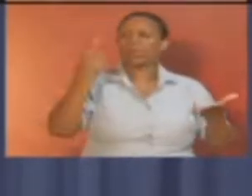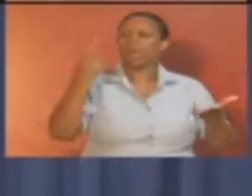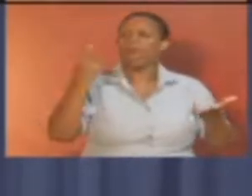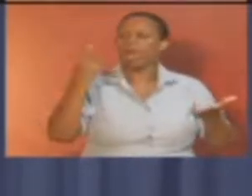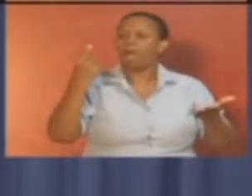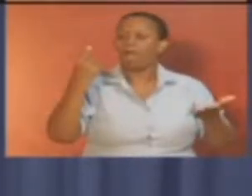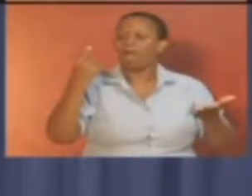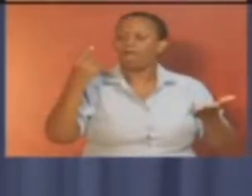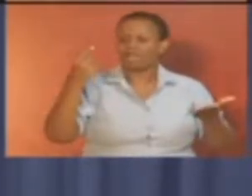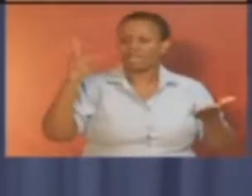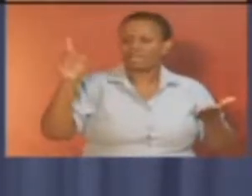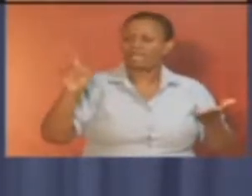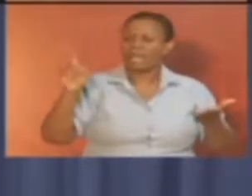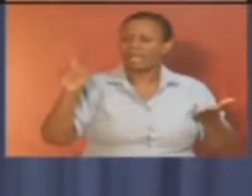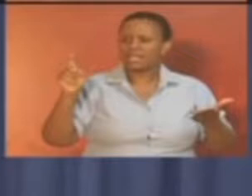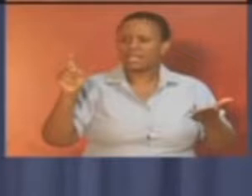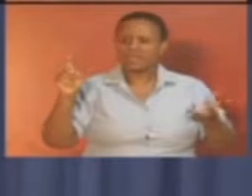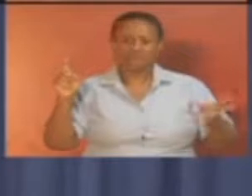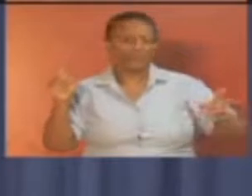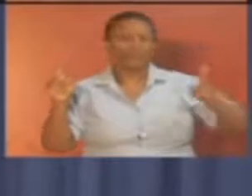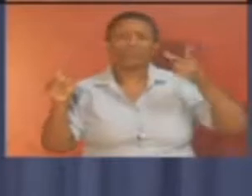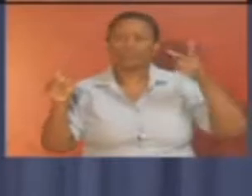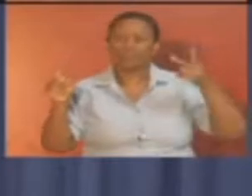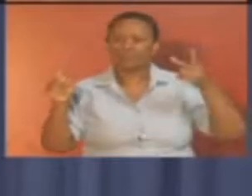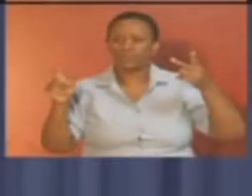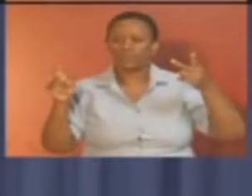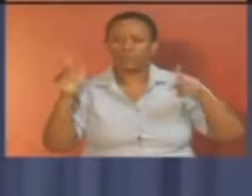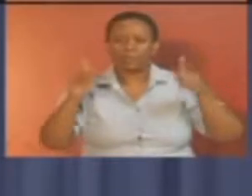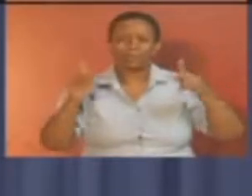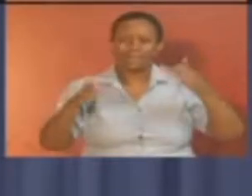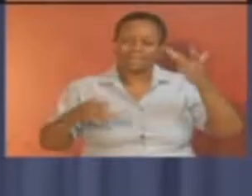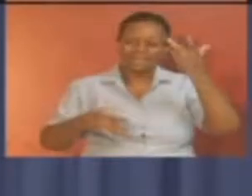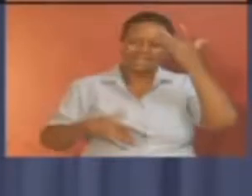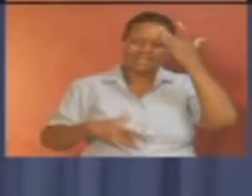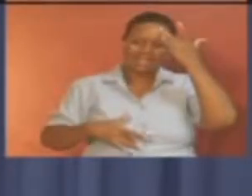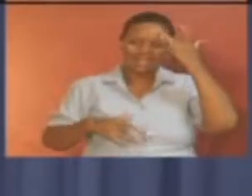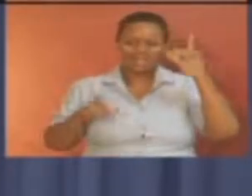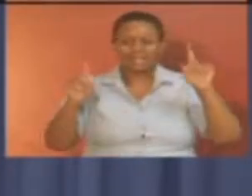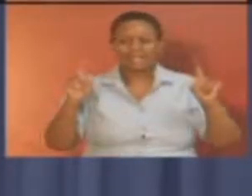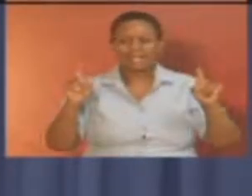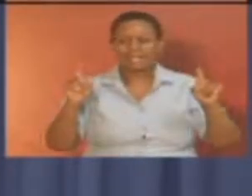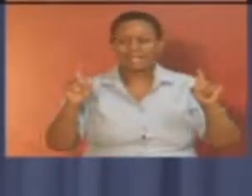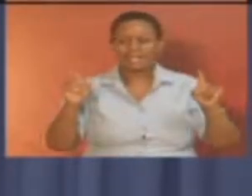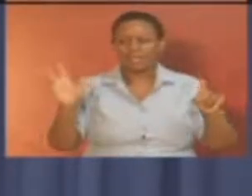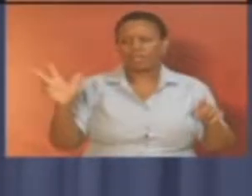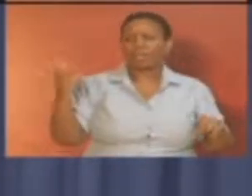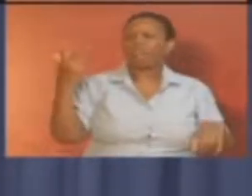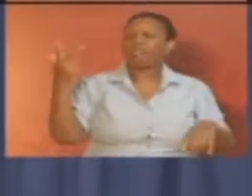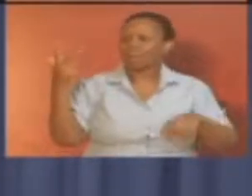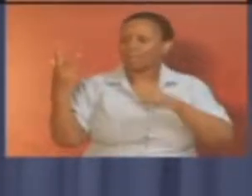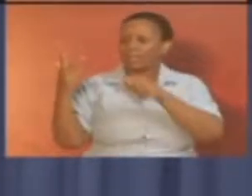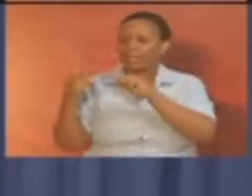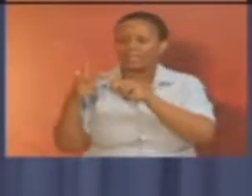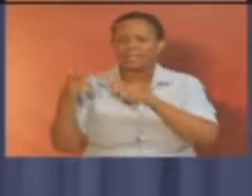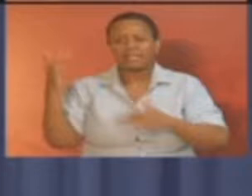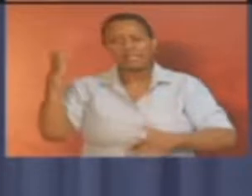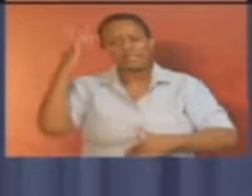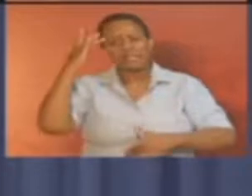and phase 3, when you test on large amounts of people. Emergency use authorization